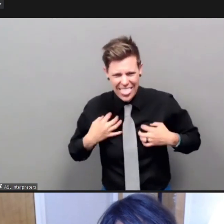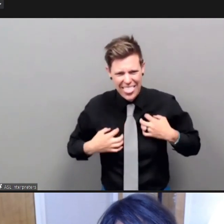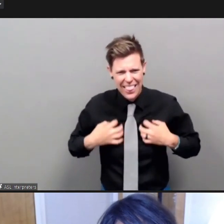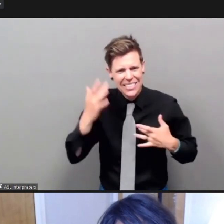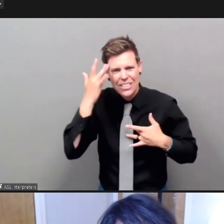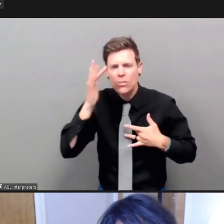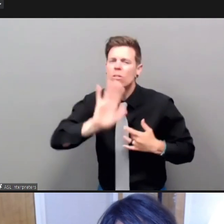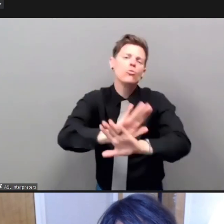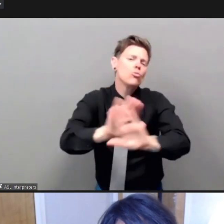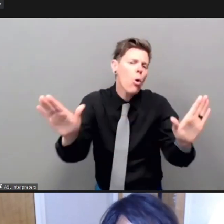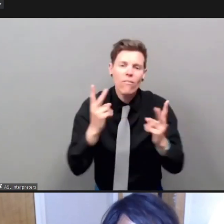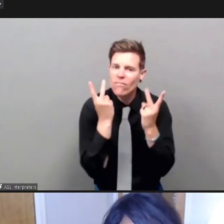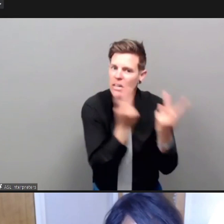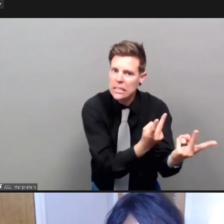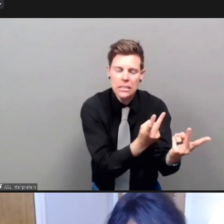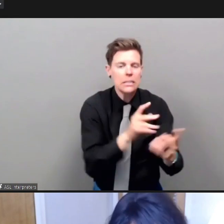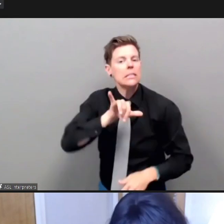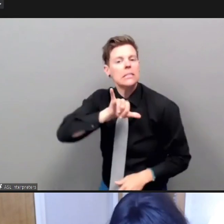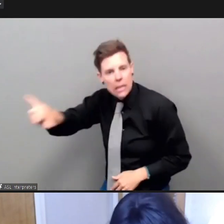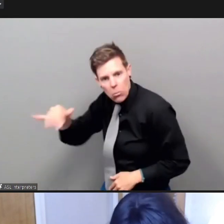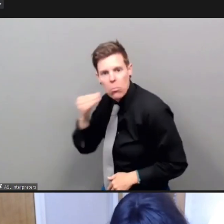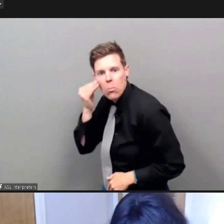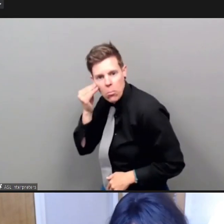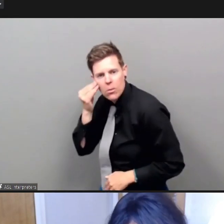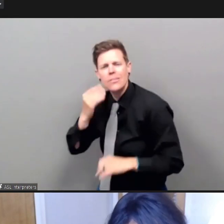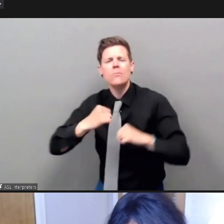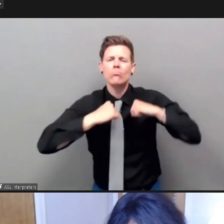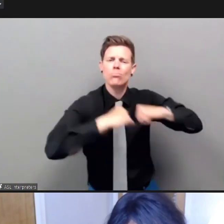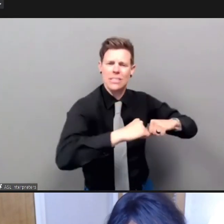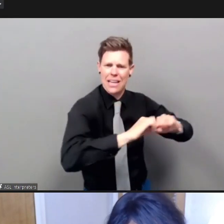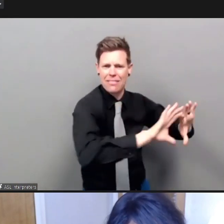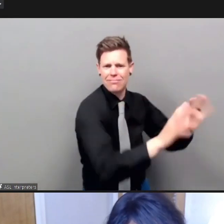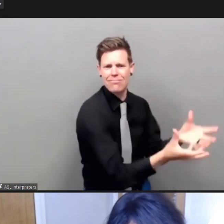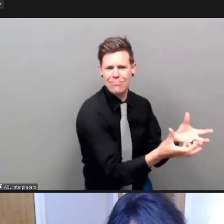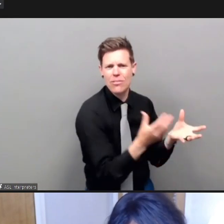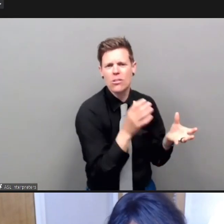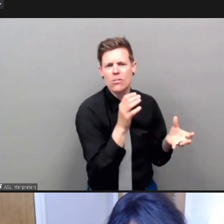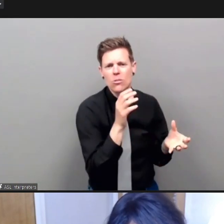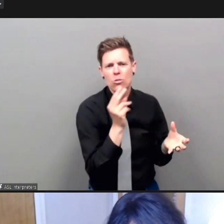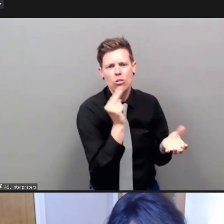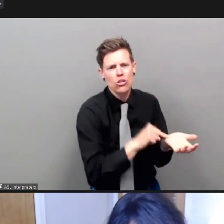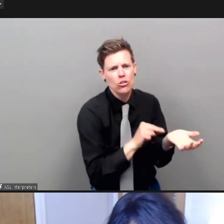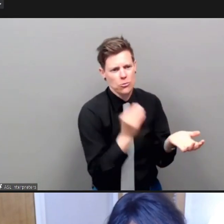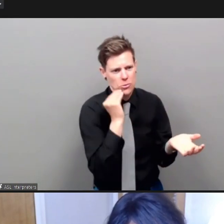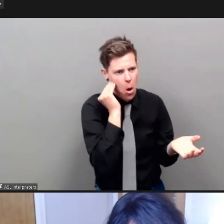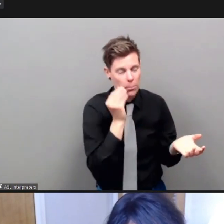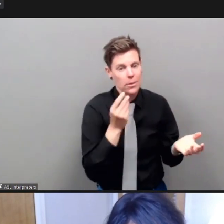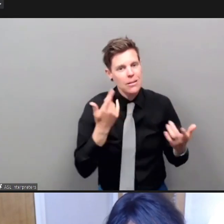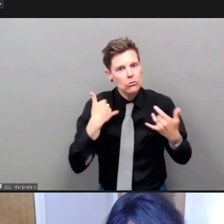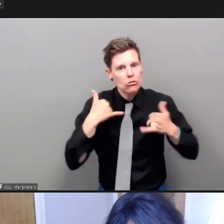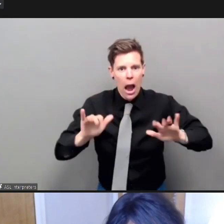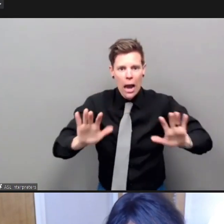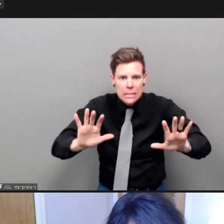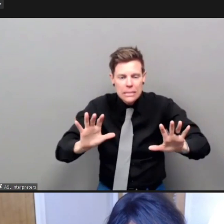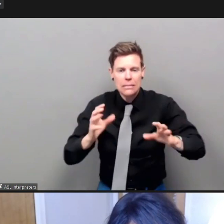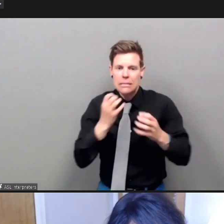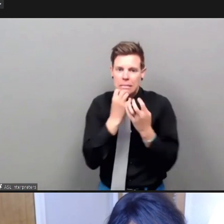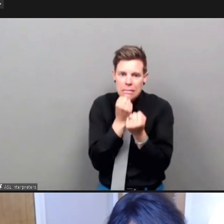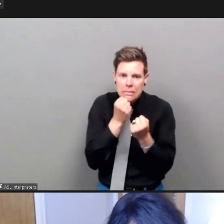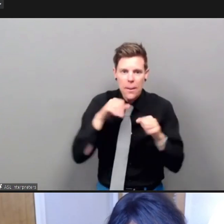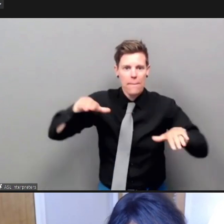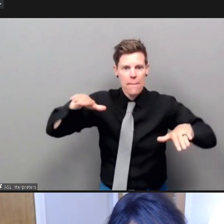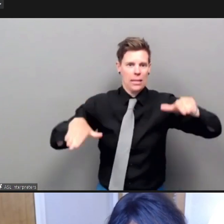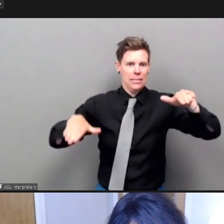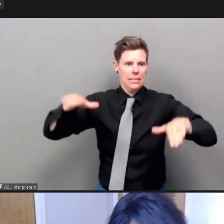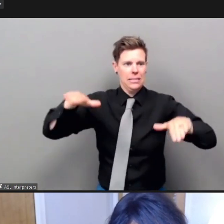people there the best we can. But watching closely while we try to balance the healthy aspects of visitation